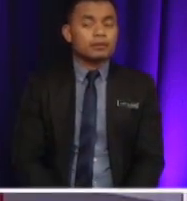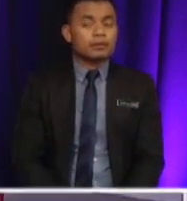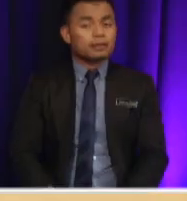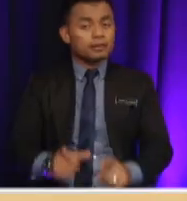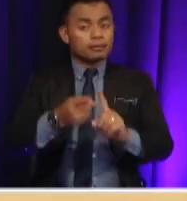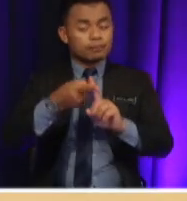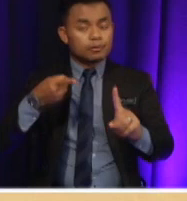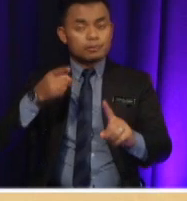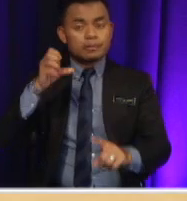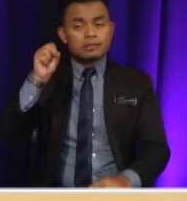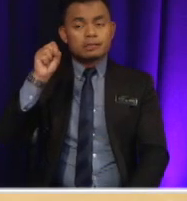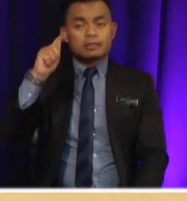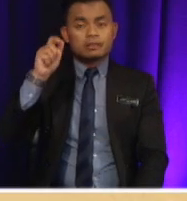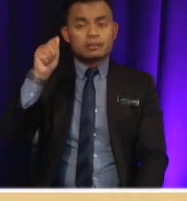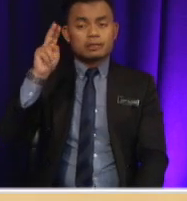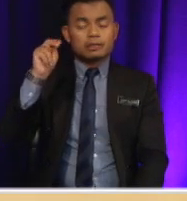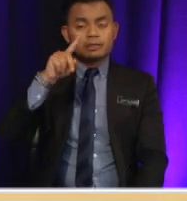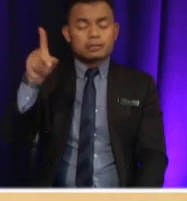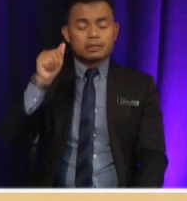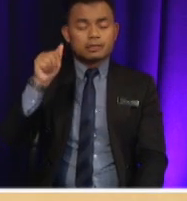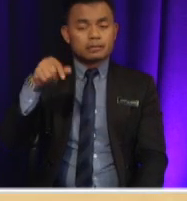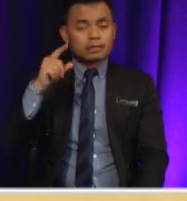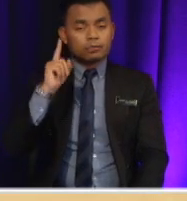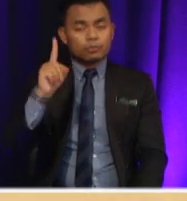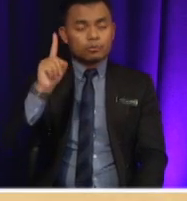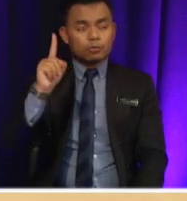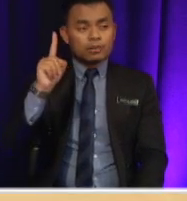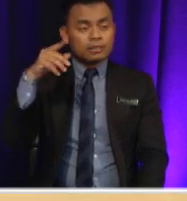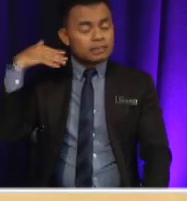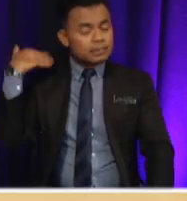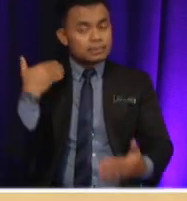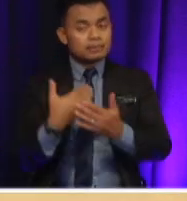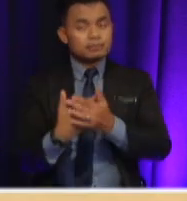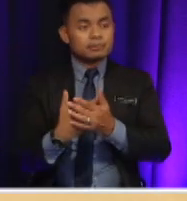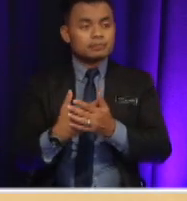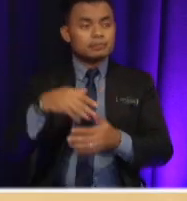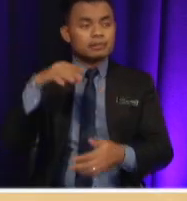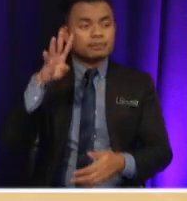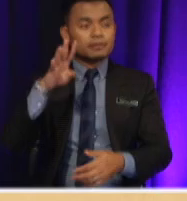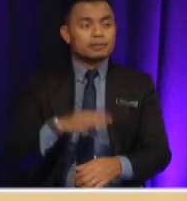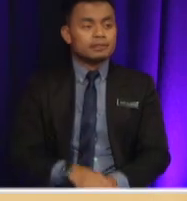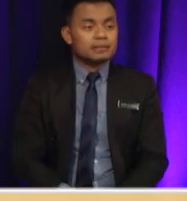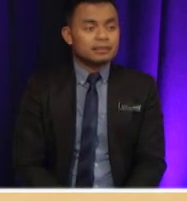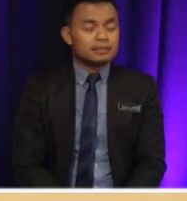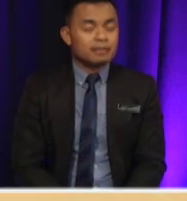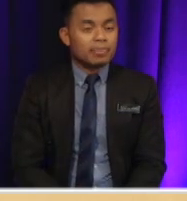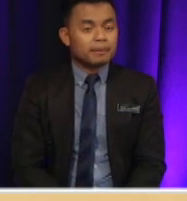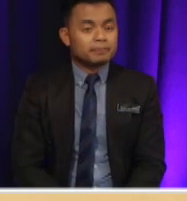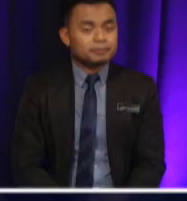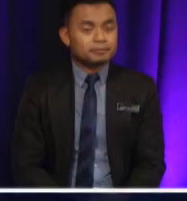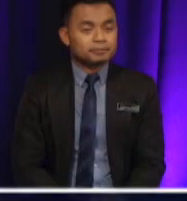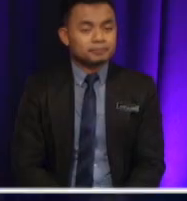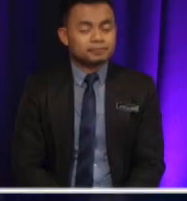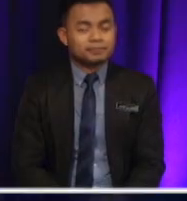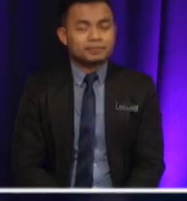to stanza 4, non-stop. Are you ready? Non-stop, no break in between. I mean, of between course, you can take your